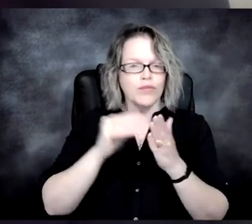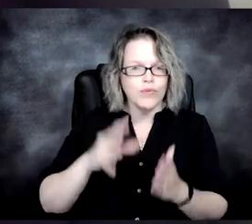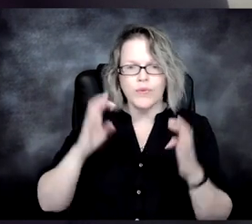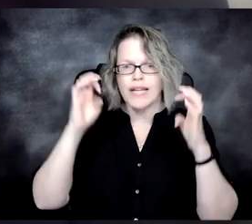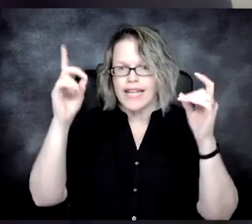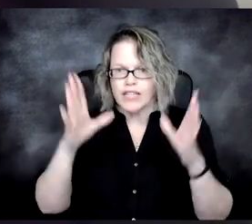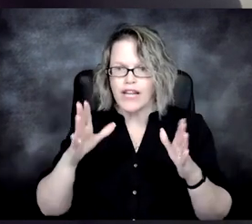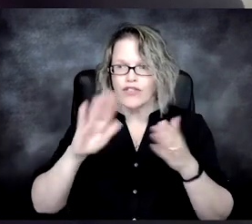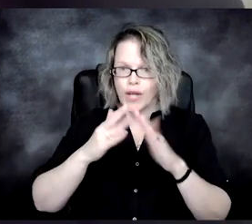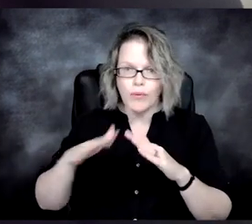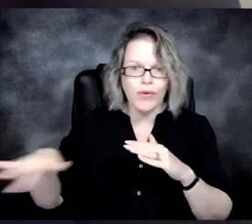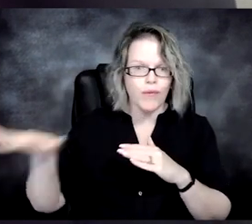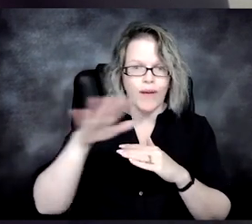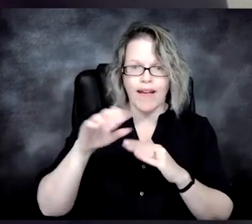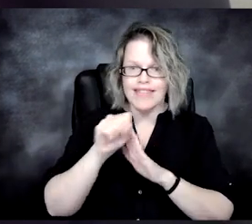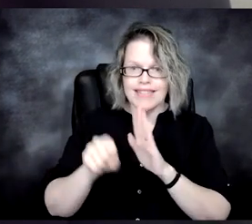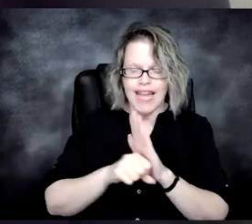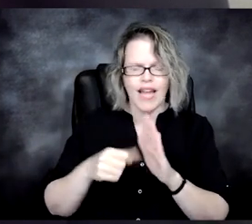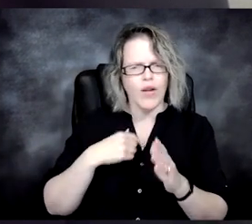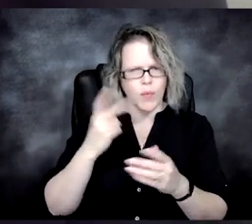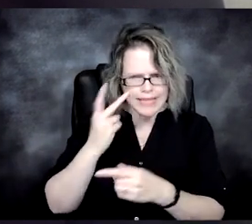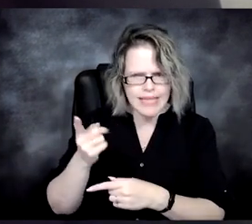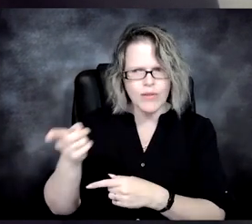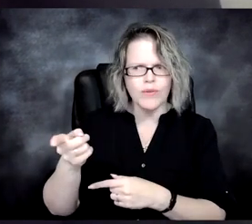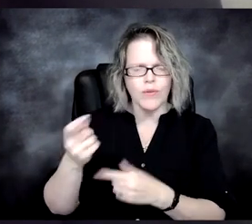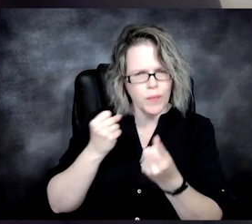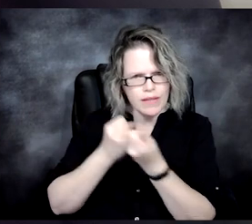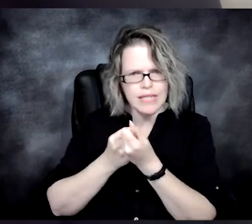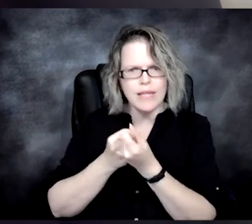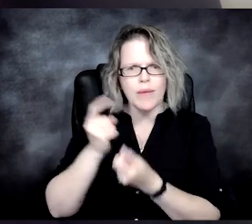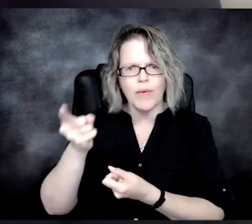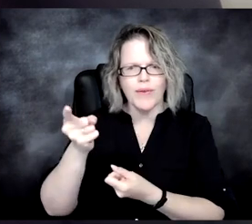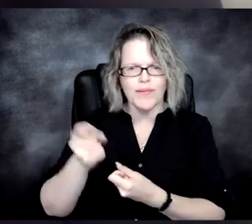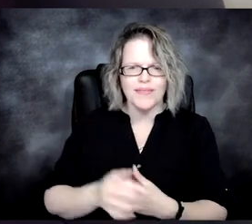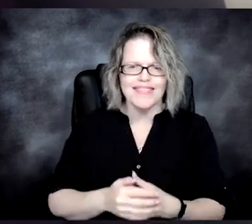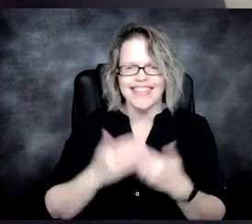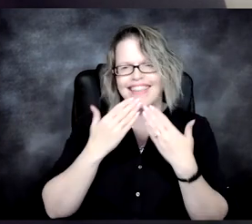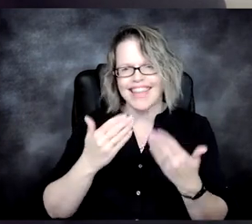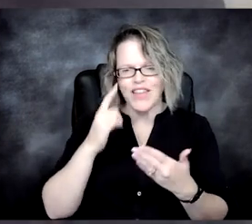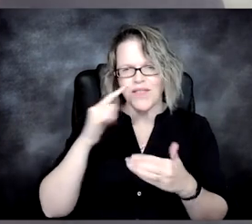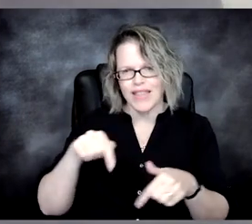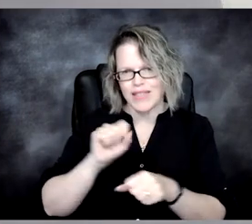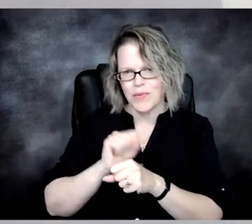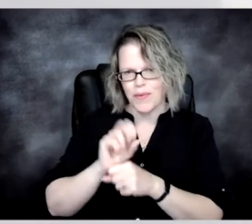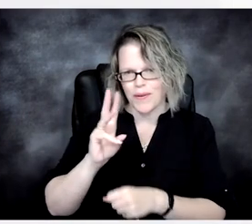and community members around the state that we see you and we support you. Thank you for this work,